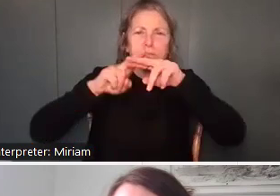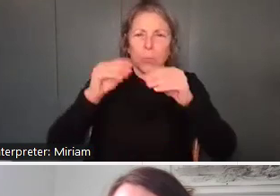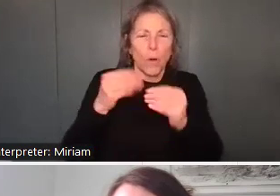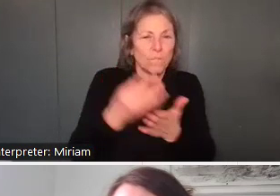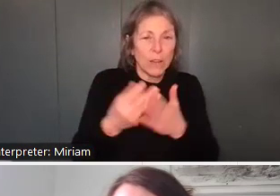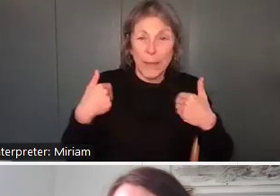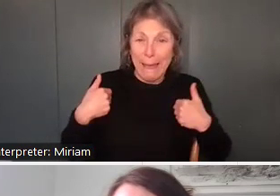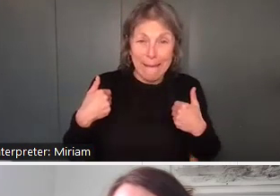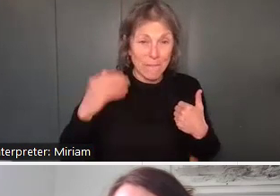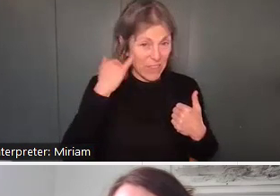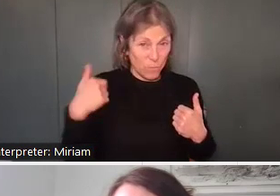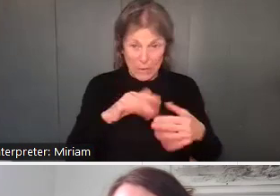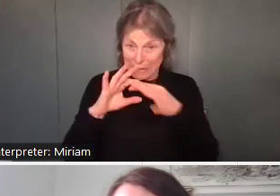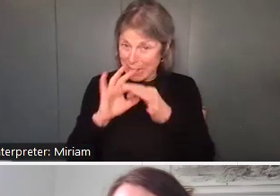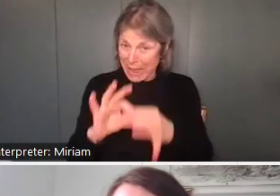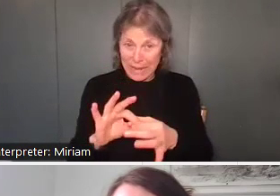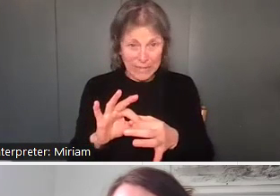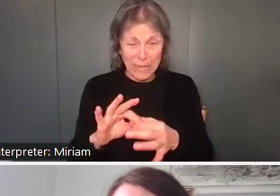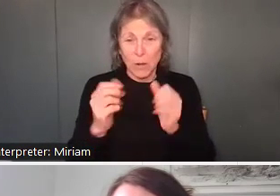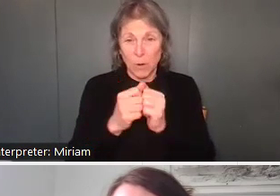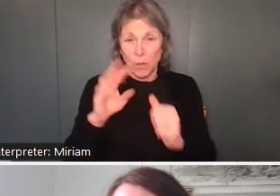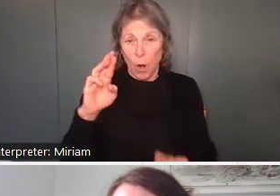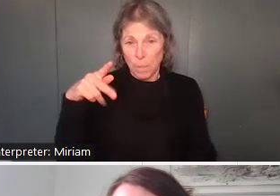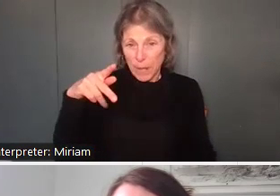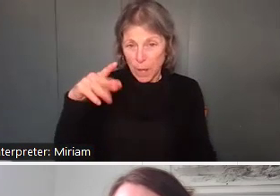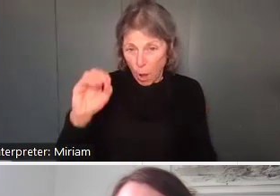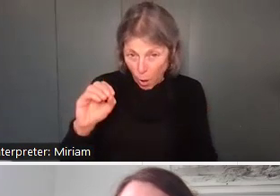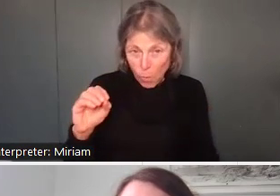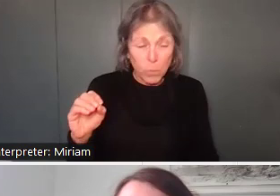Like by connecting in with, someone mentioned like the RPO and